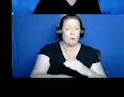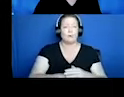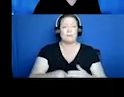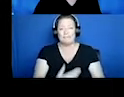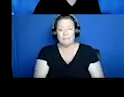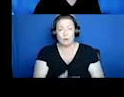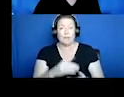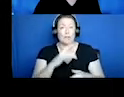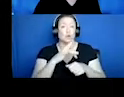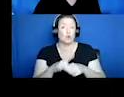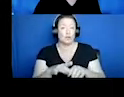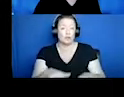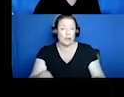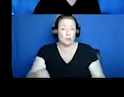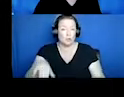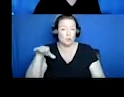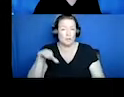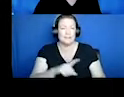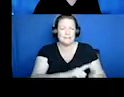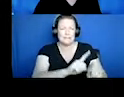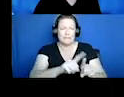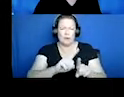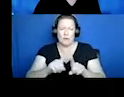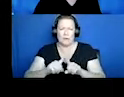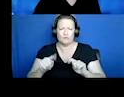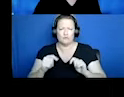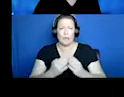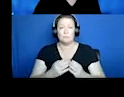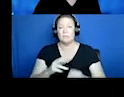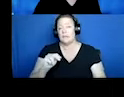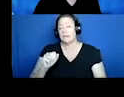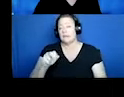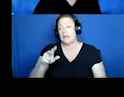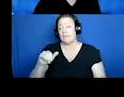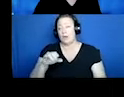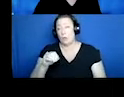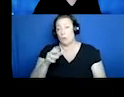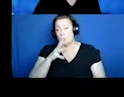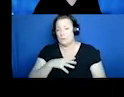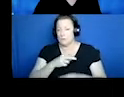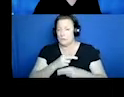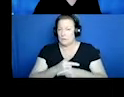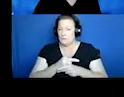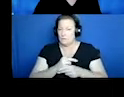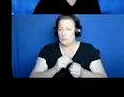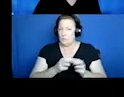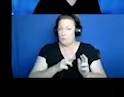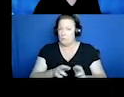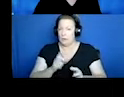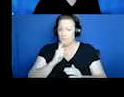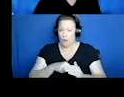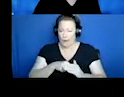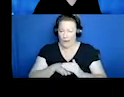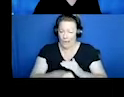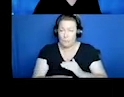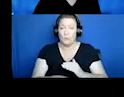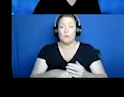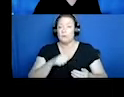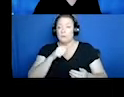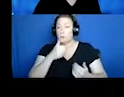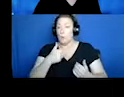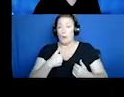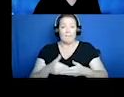early childhood that differ by tribe. For example, Navajo women, we're really careful in how we prepare for labor and delivery. We don't have